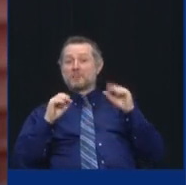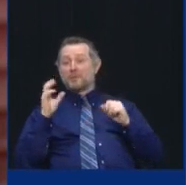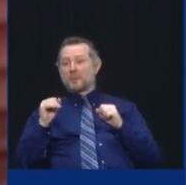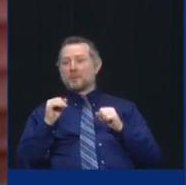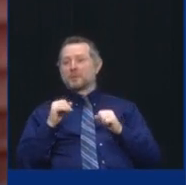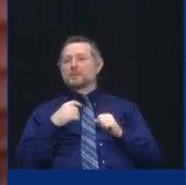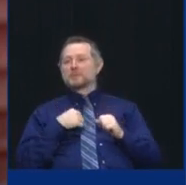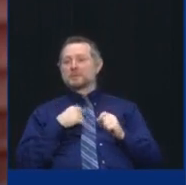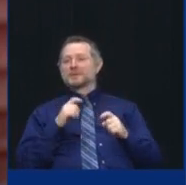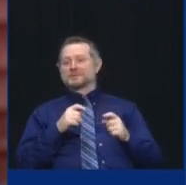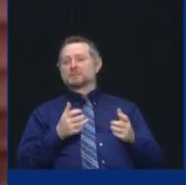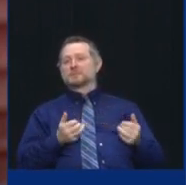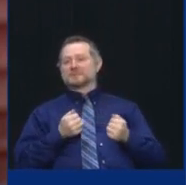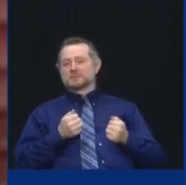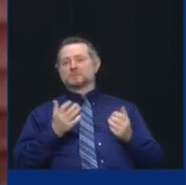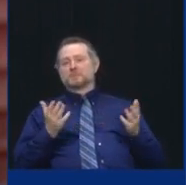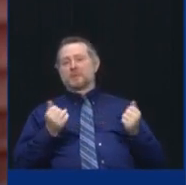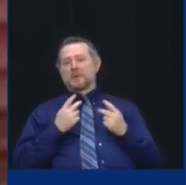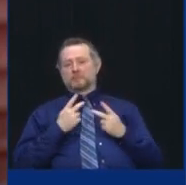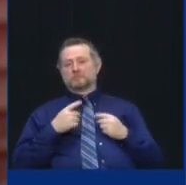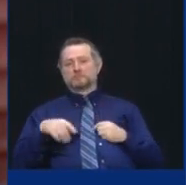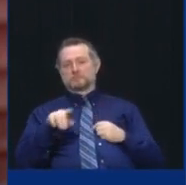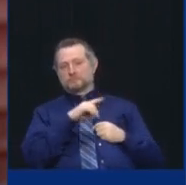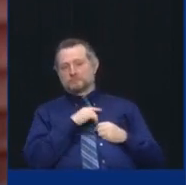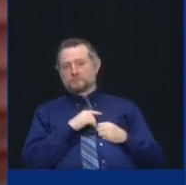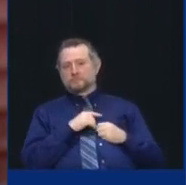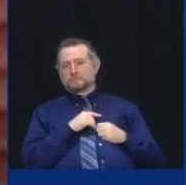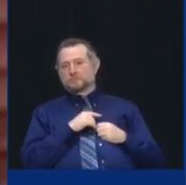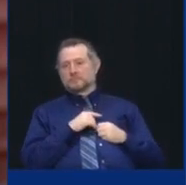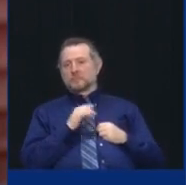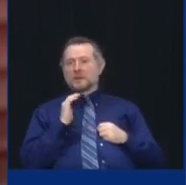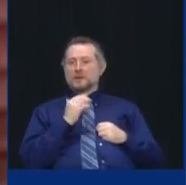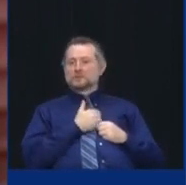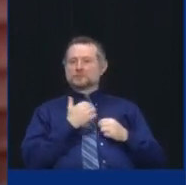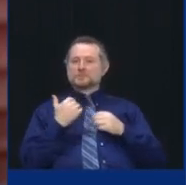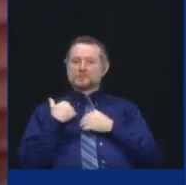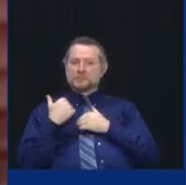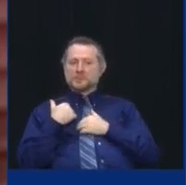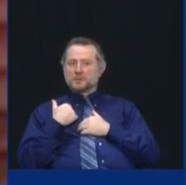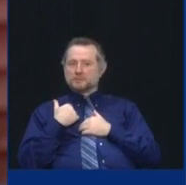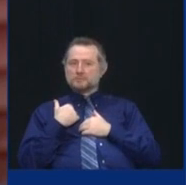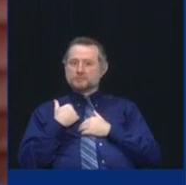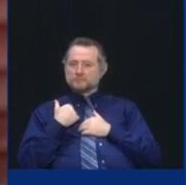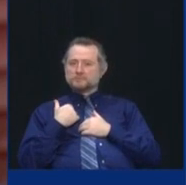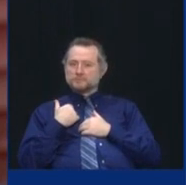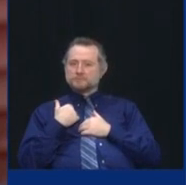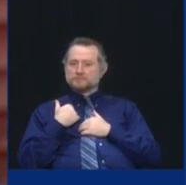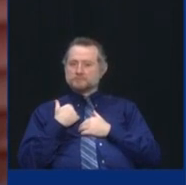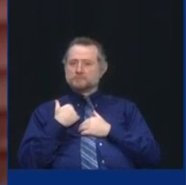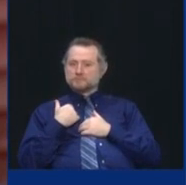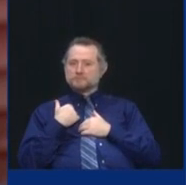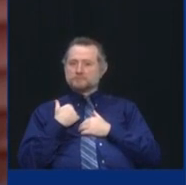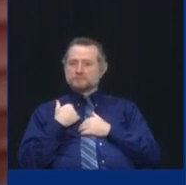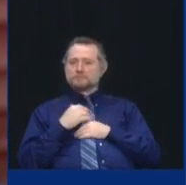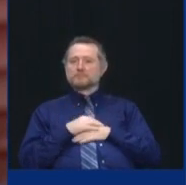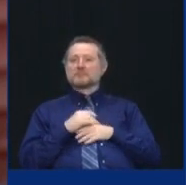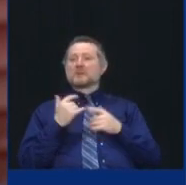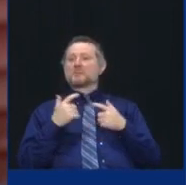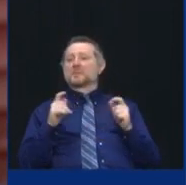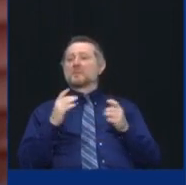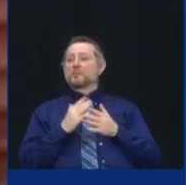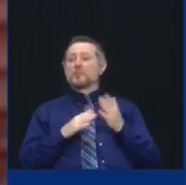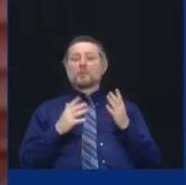us. And a big piece of it, step back, come back for Radio City Music